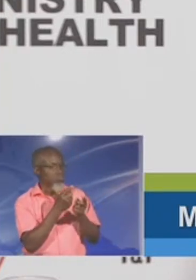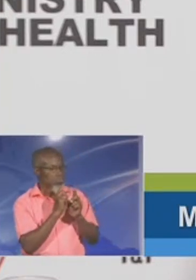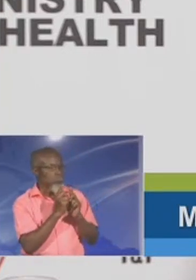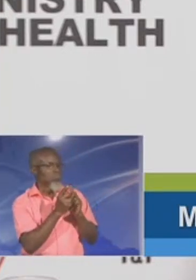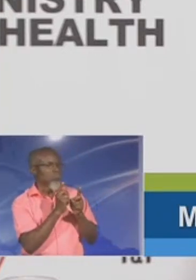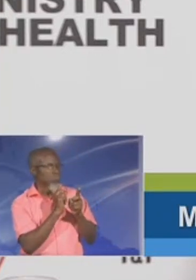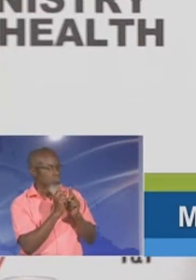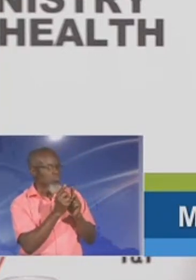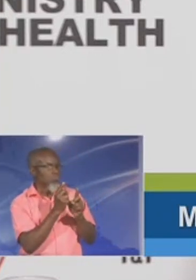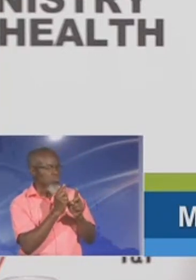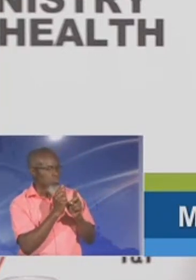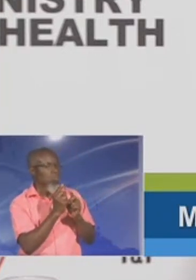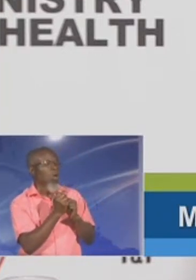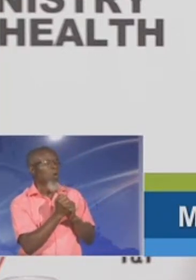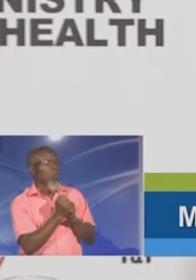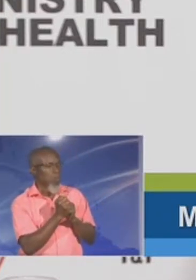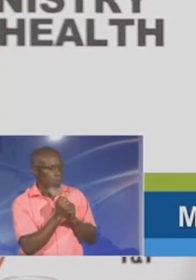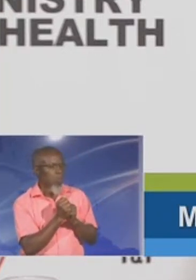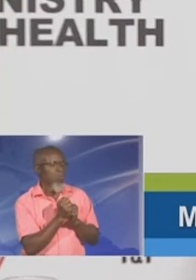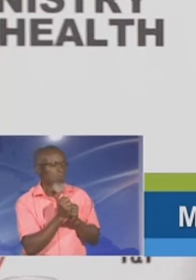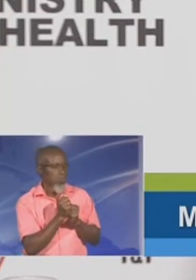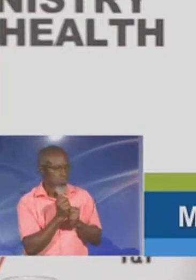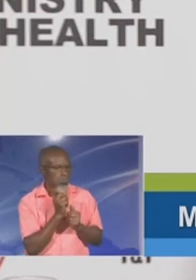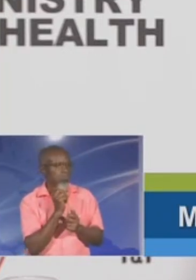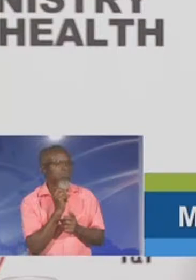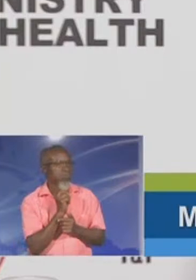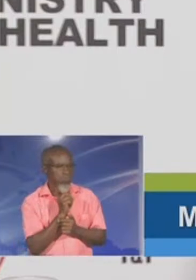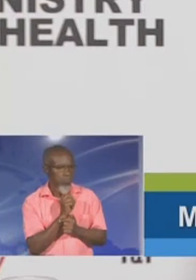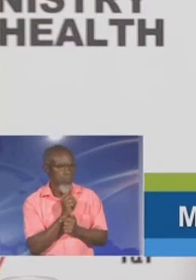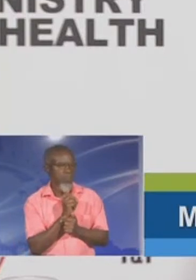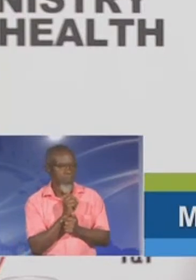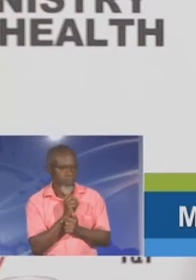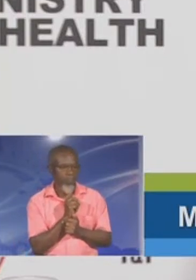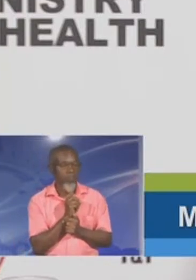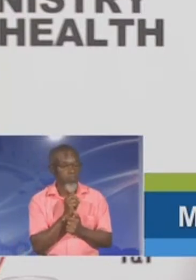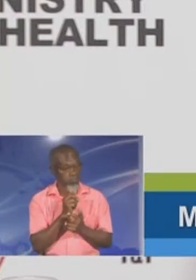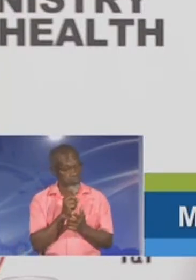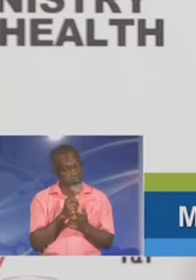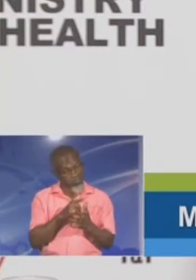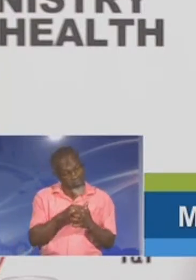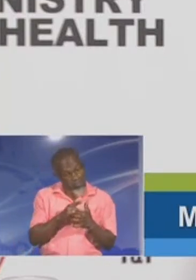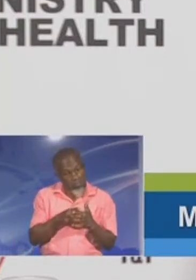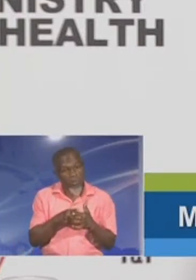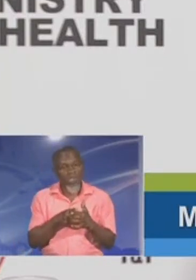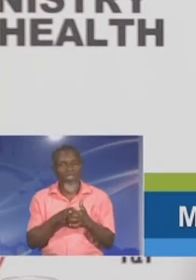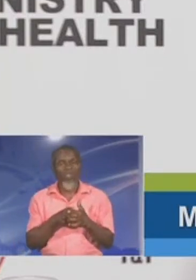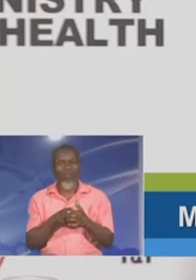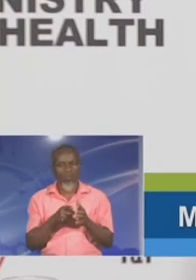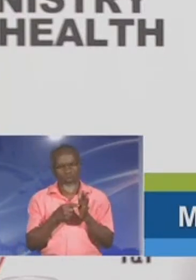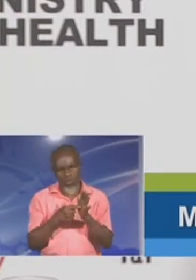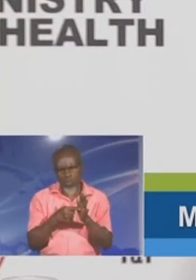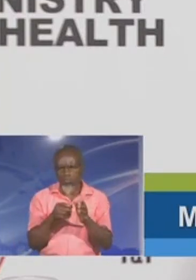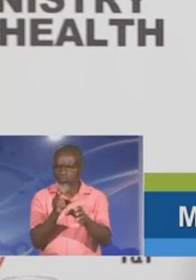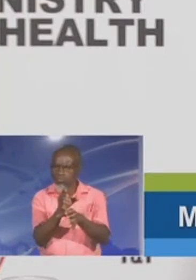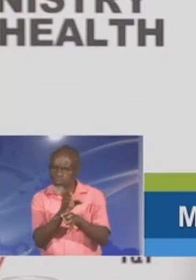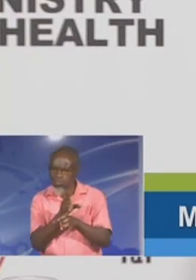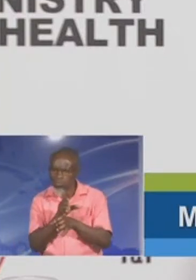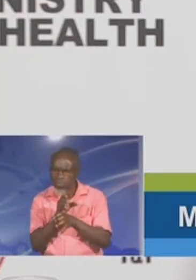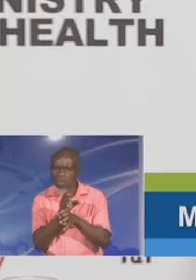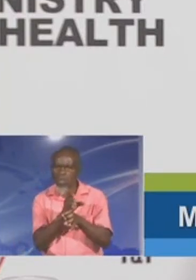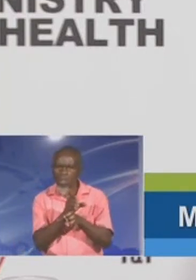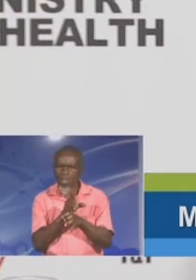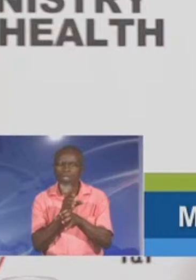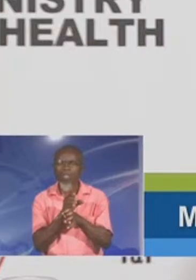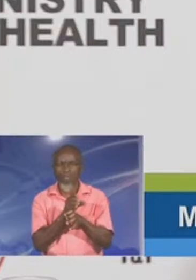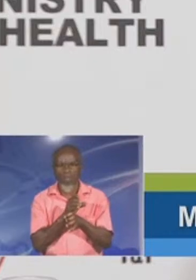And when they've done that in a manner that assures them that you are caring, that you are compassionate, that